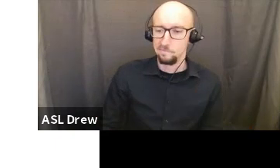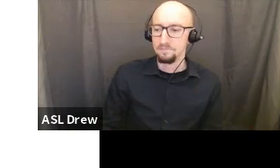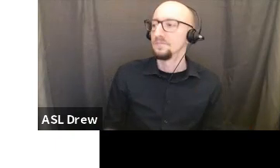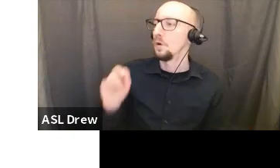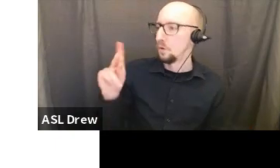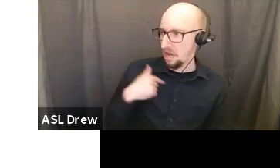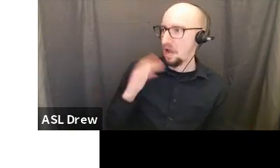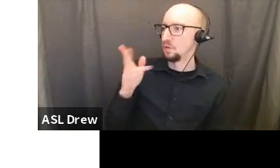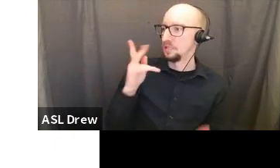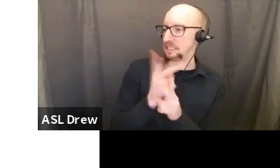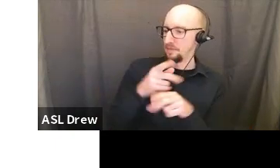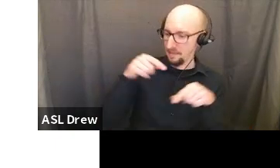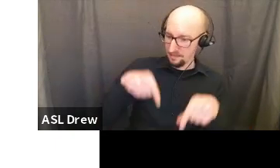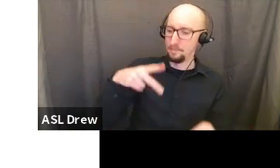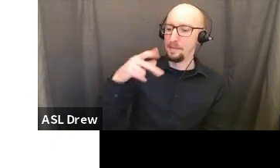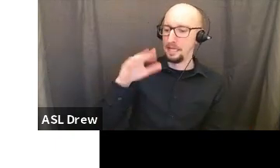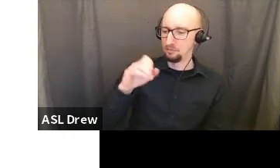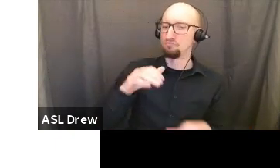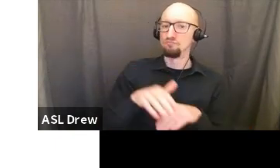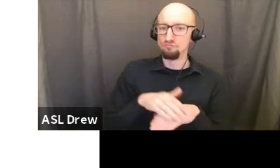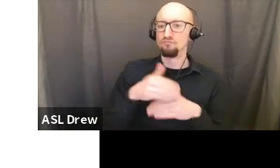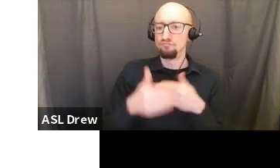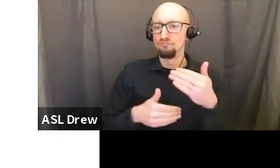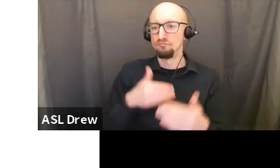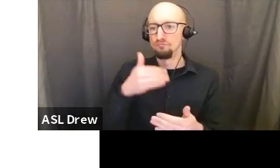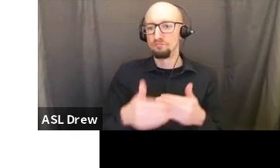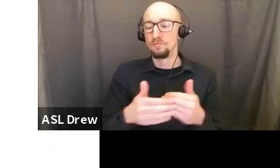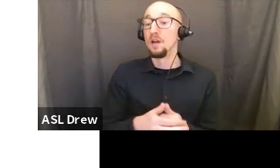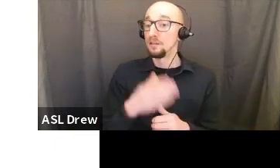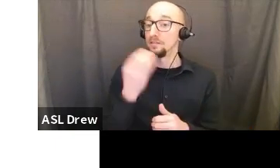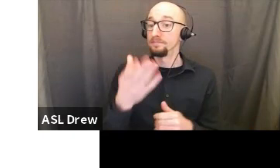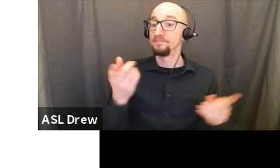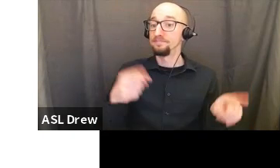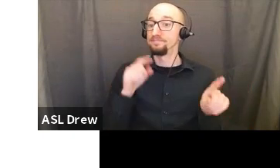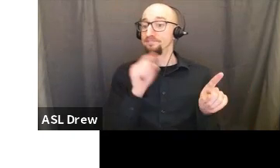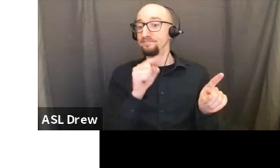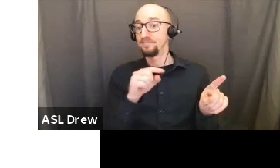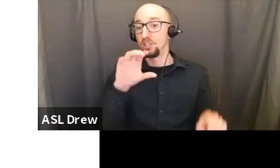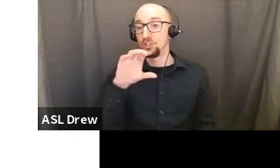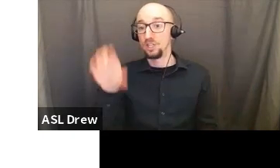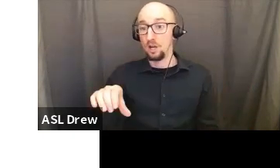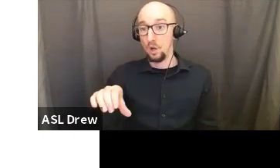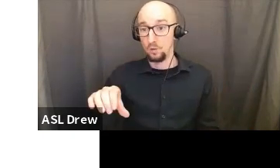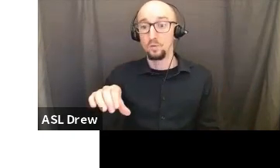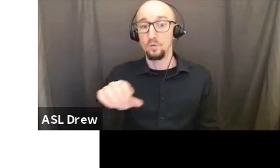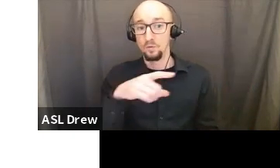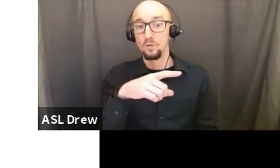it at this pace then. So in Chicago, the